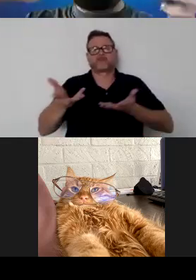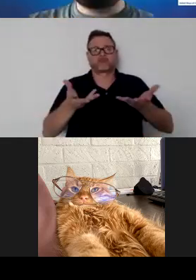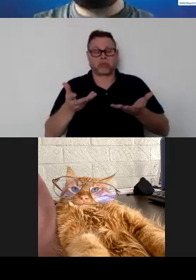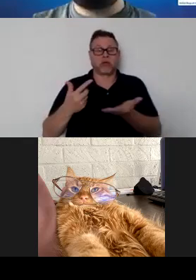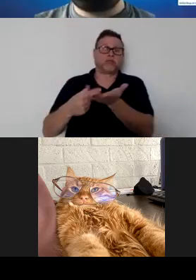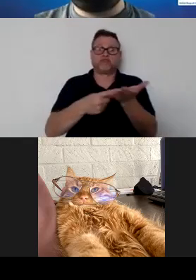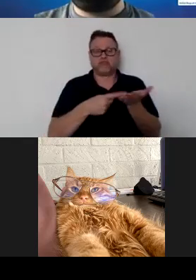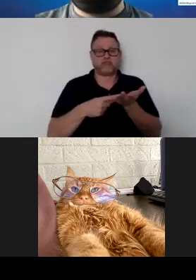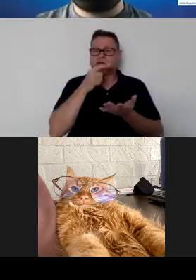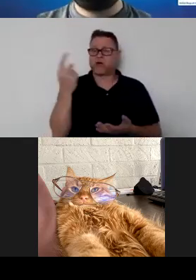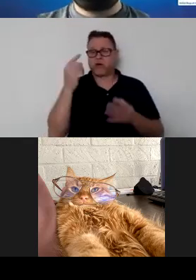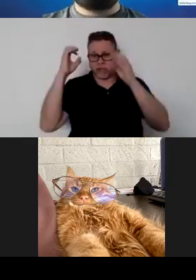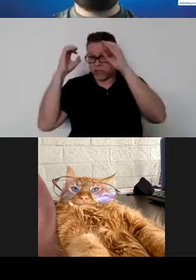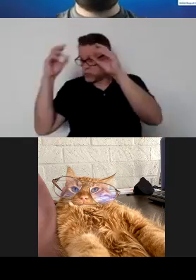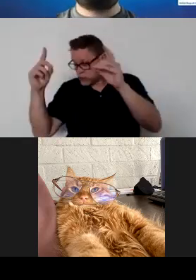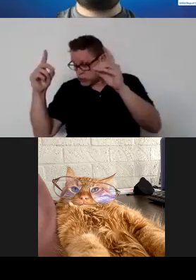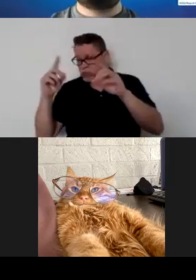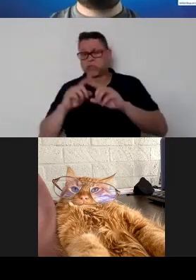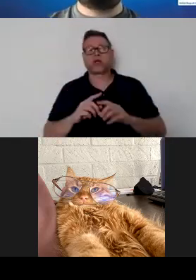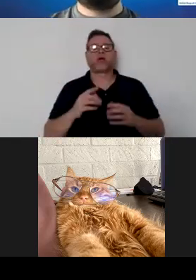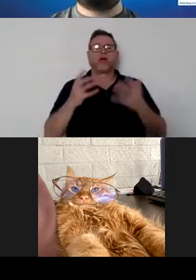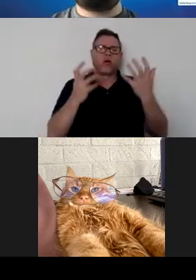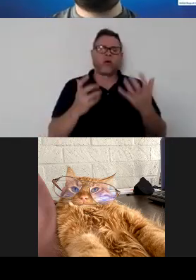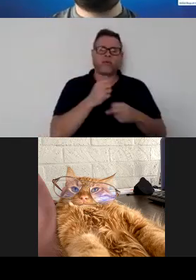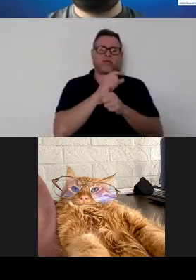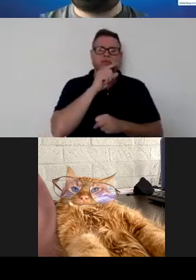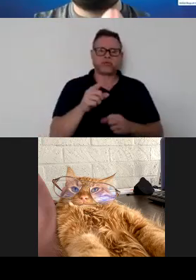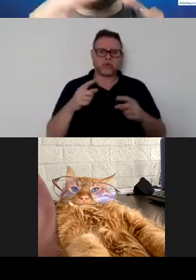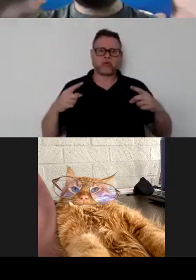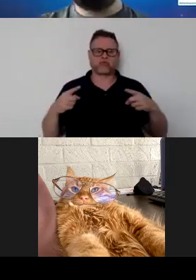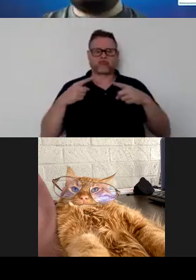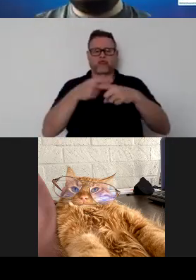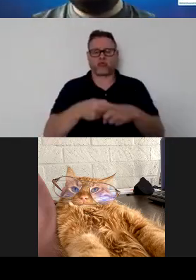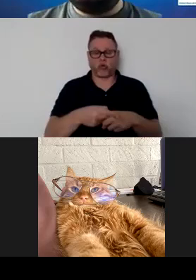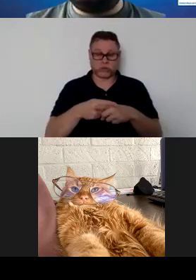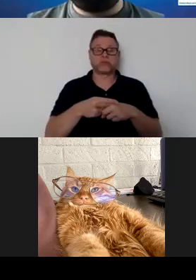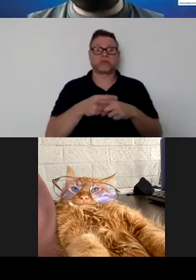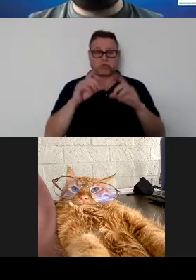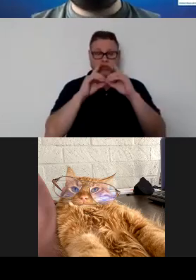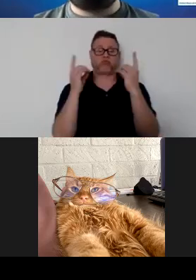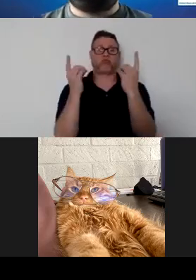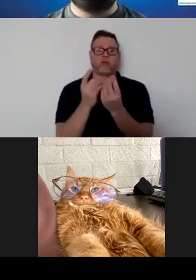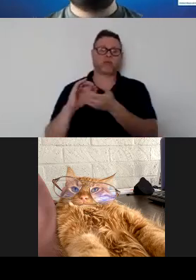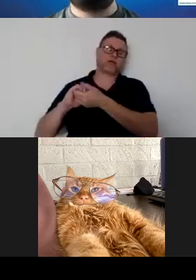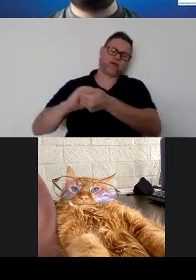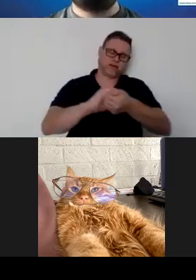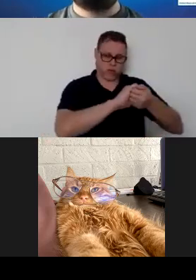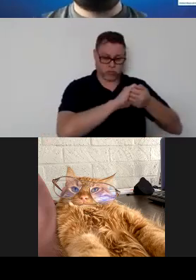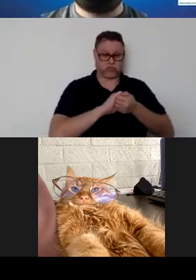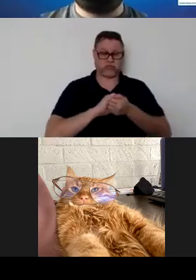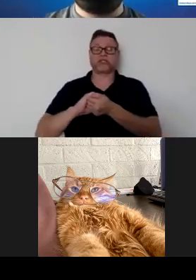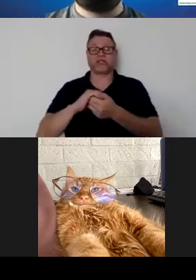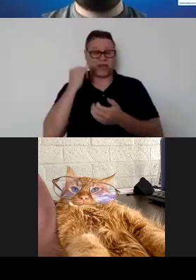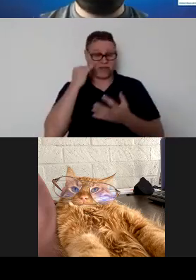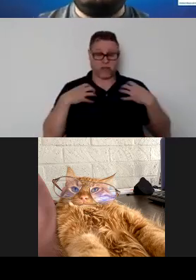the education sphere, right, but we really want to ensure that there's going to be cross-departmental collaboration, right? So if it is